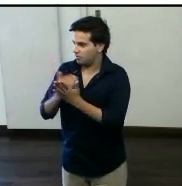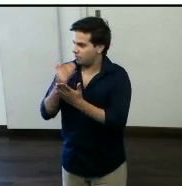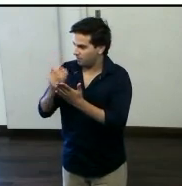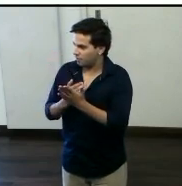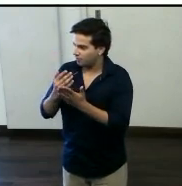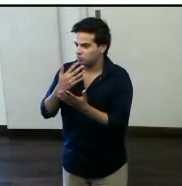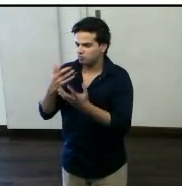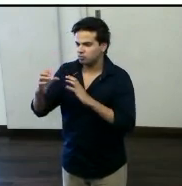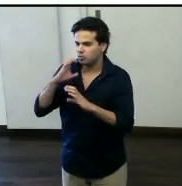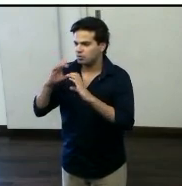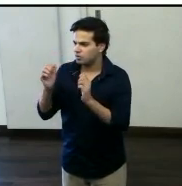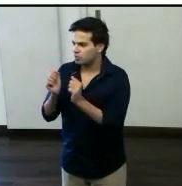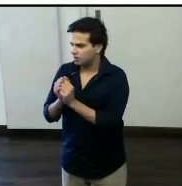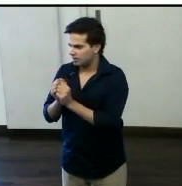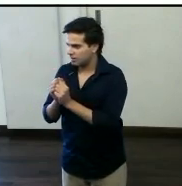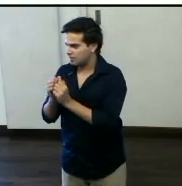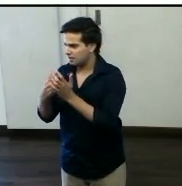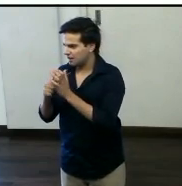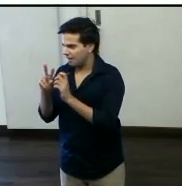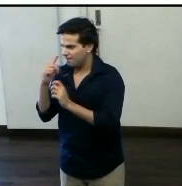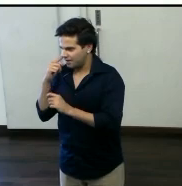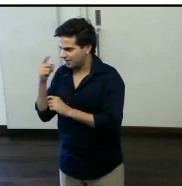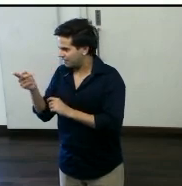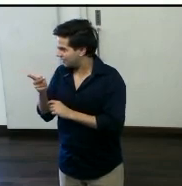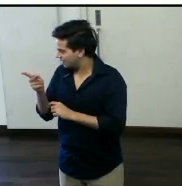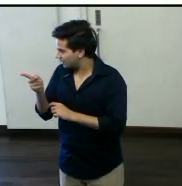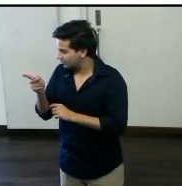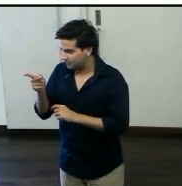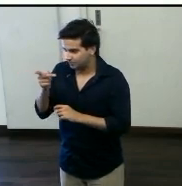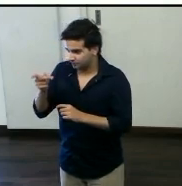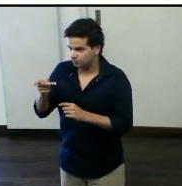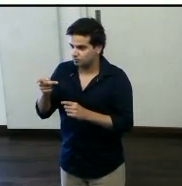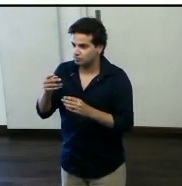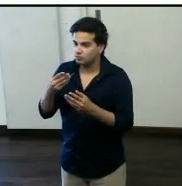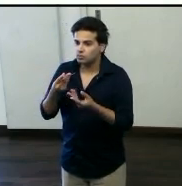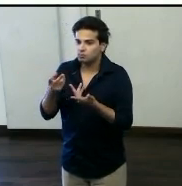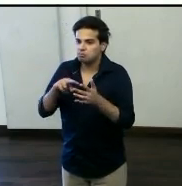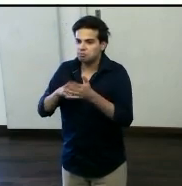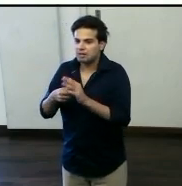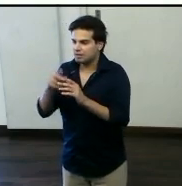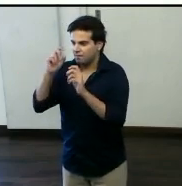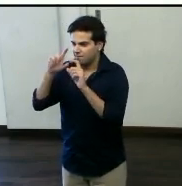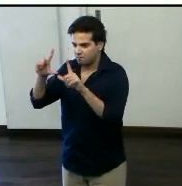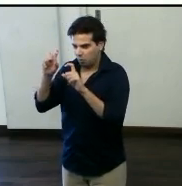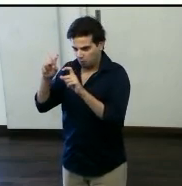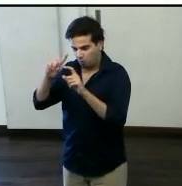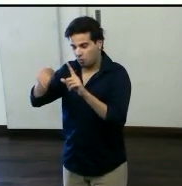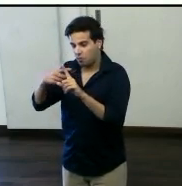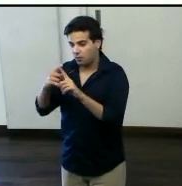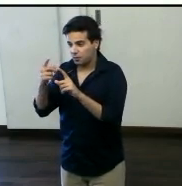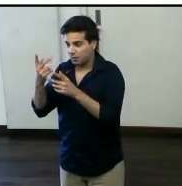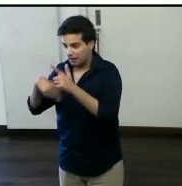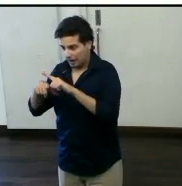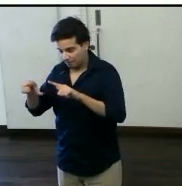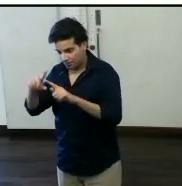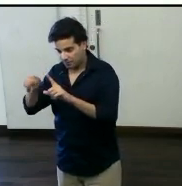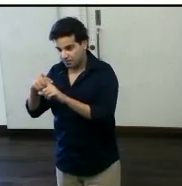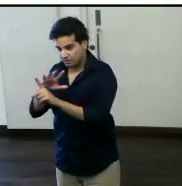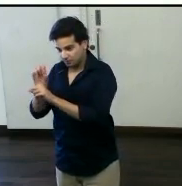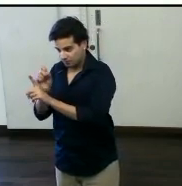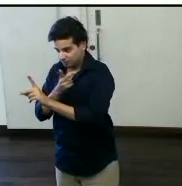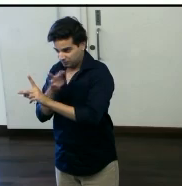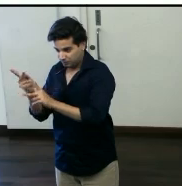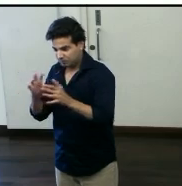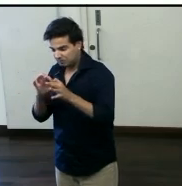and conversation that's going to unfold here. It explores the intersection of image, text, language, and form.